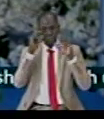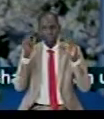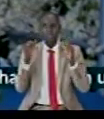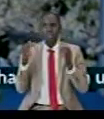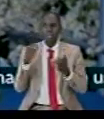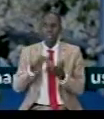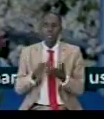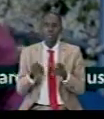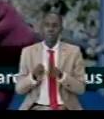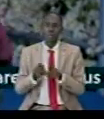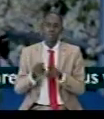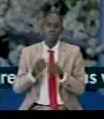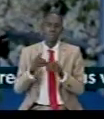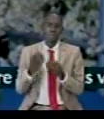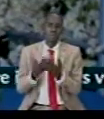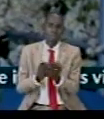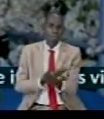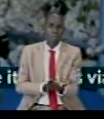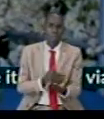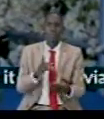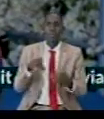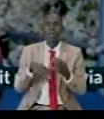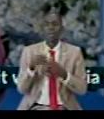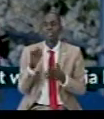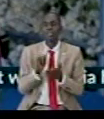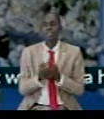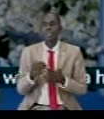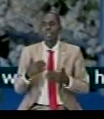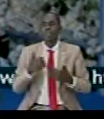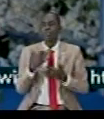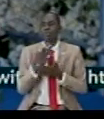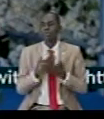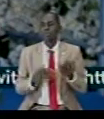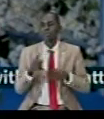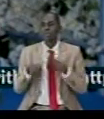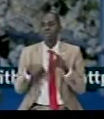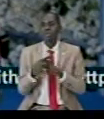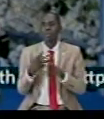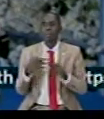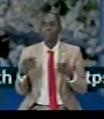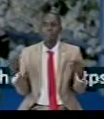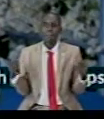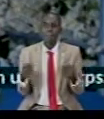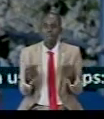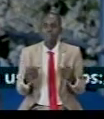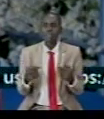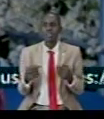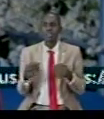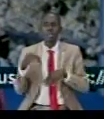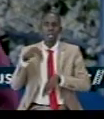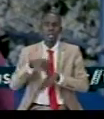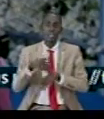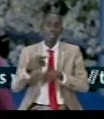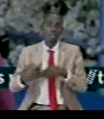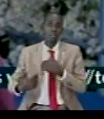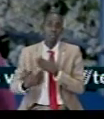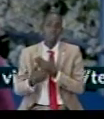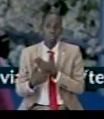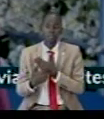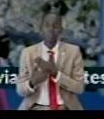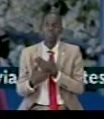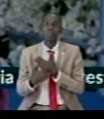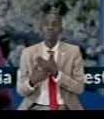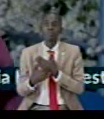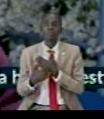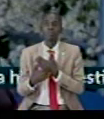morning, I saw that I felt some kind of pain, like some kind of rashes at the back of my, at my back